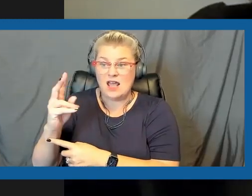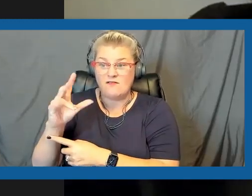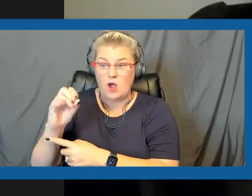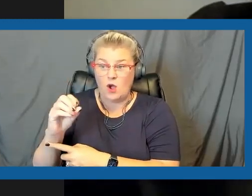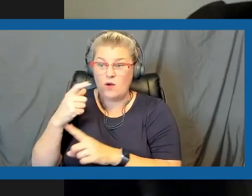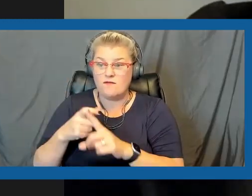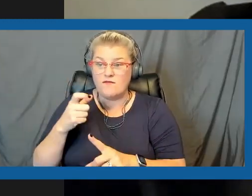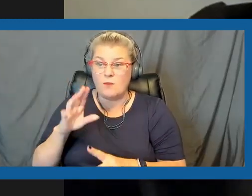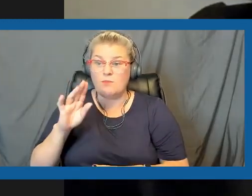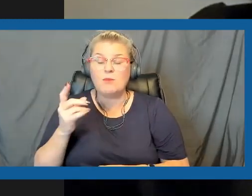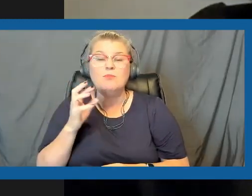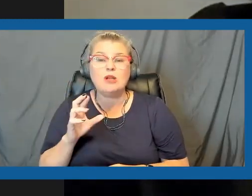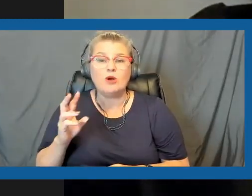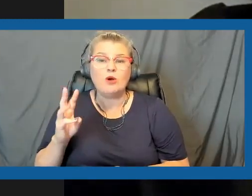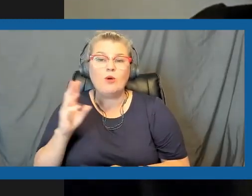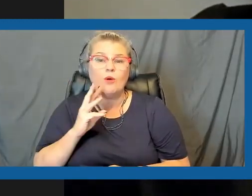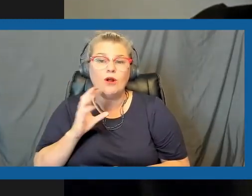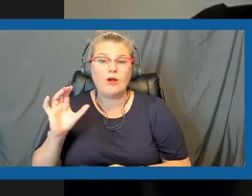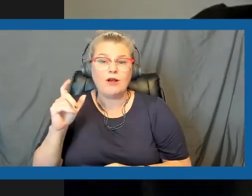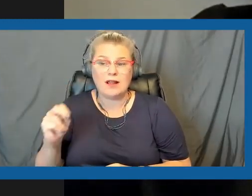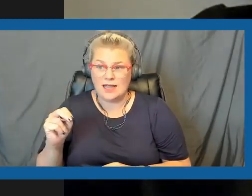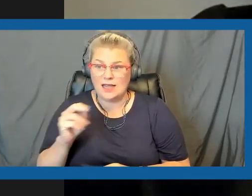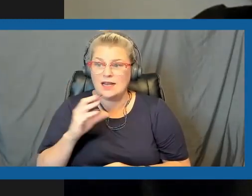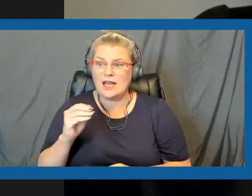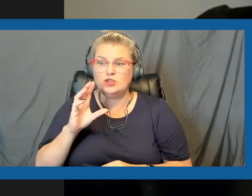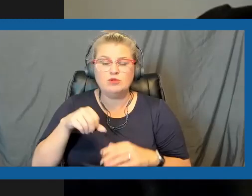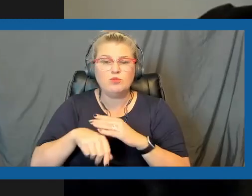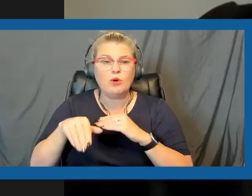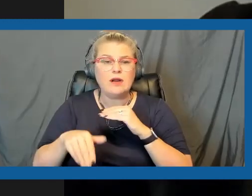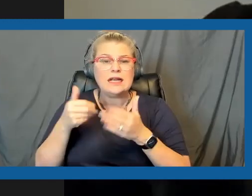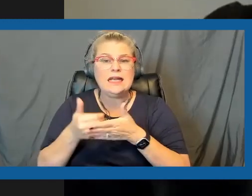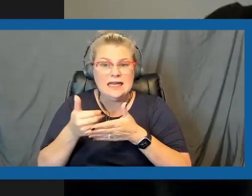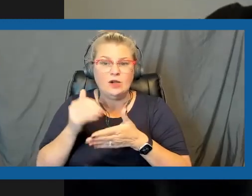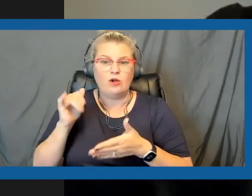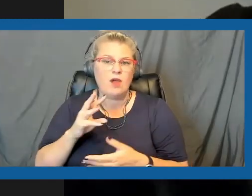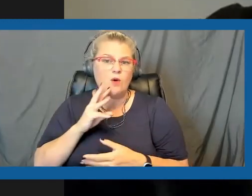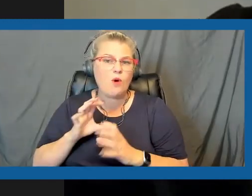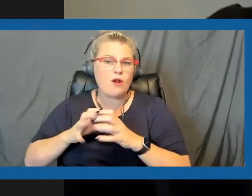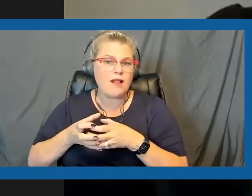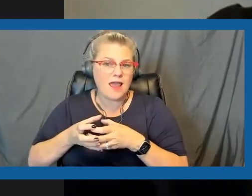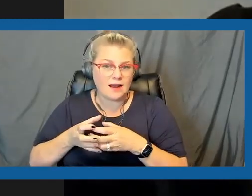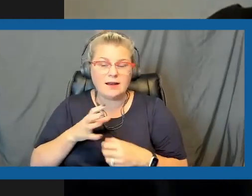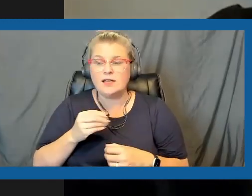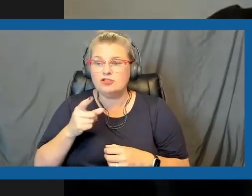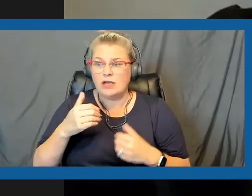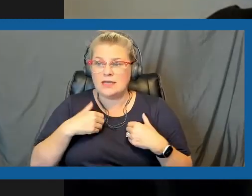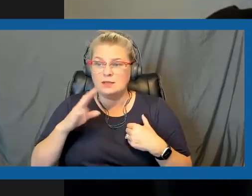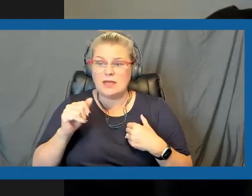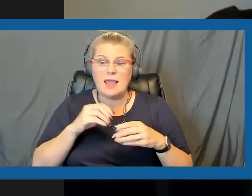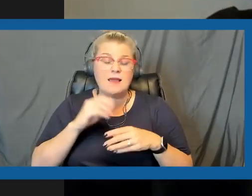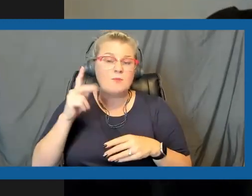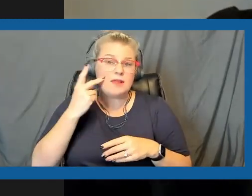Water Clan and was born for the Near the Water Clan. She holds a BA in Political and